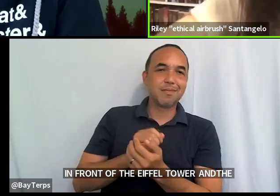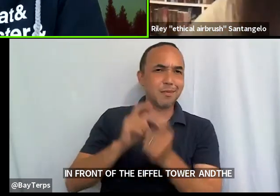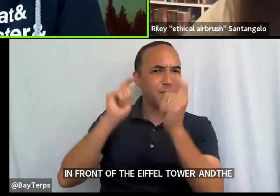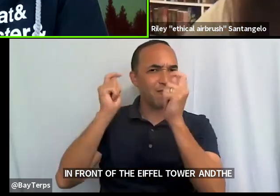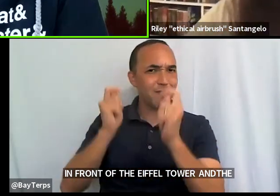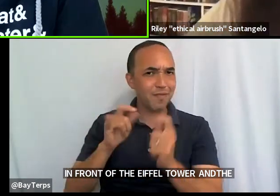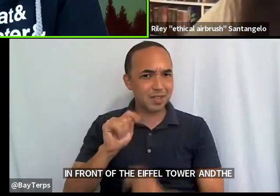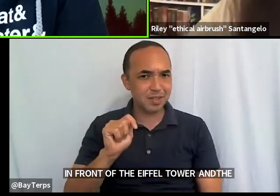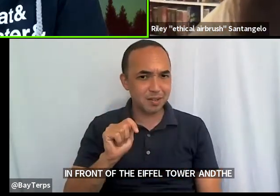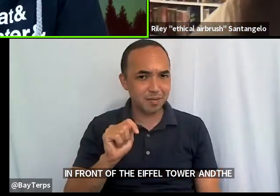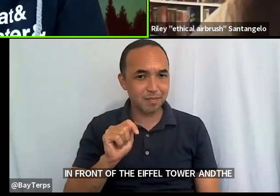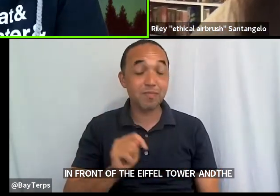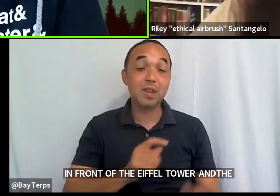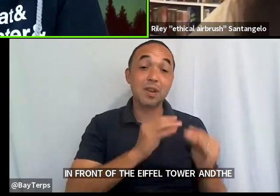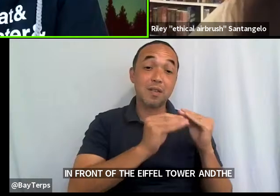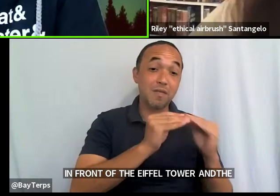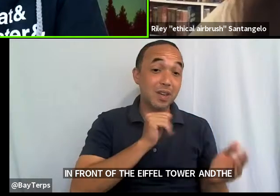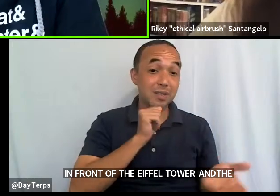go. Fix, not fake. Yeah.